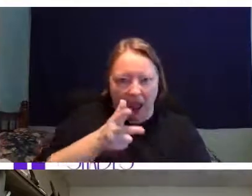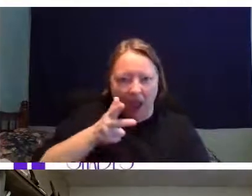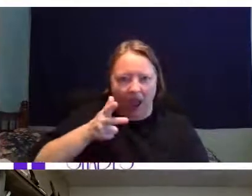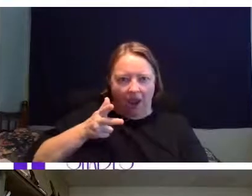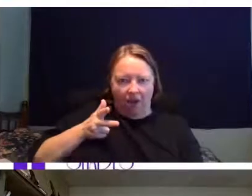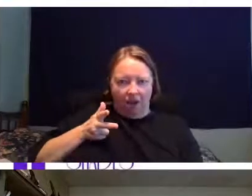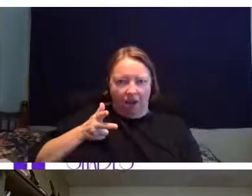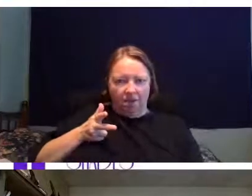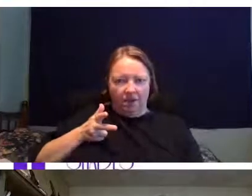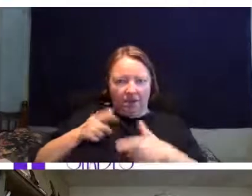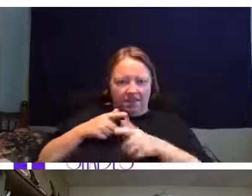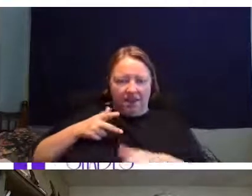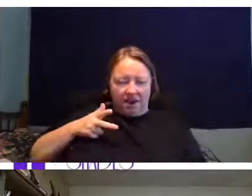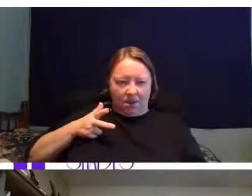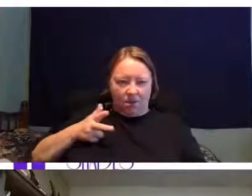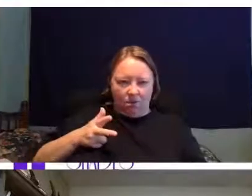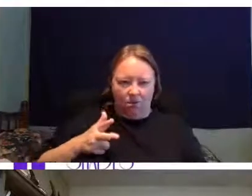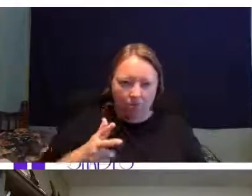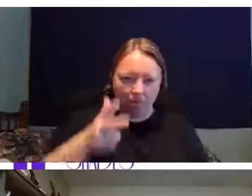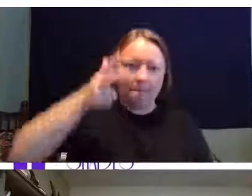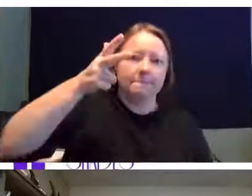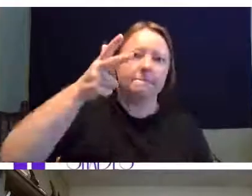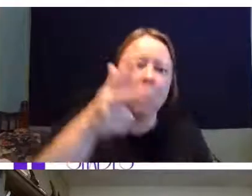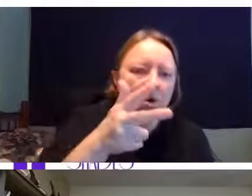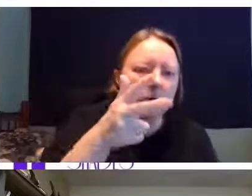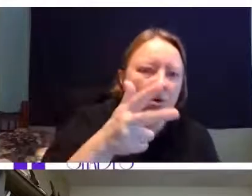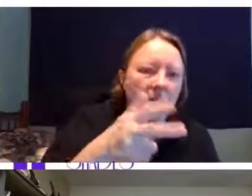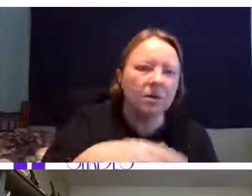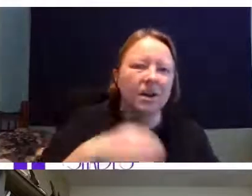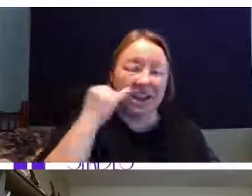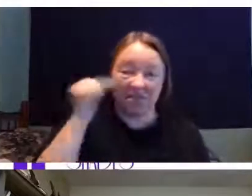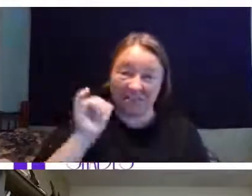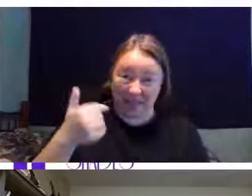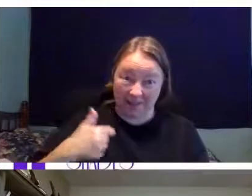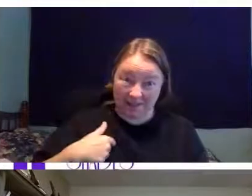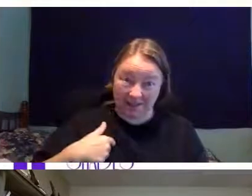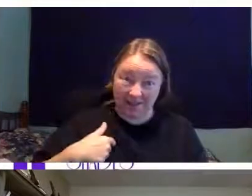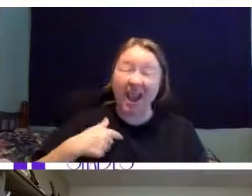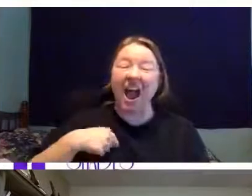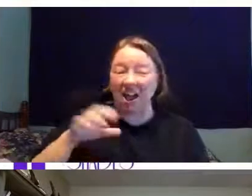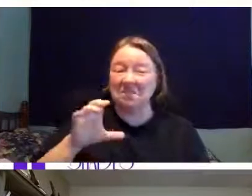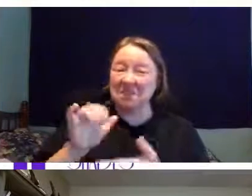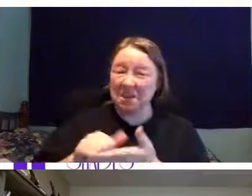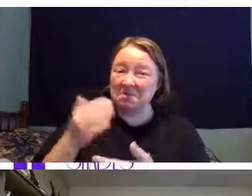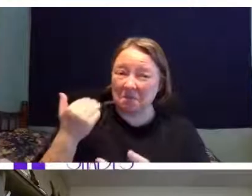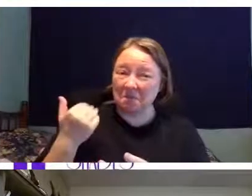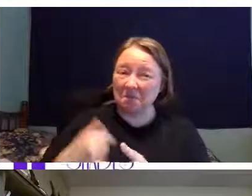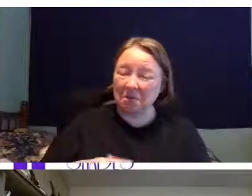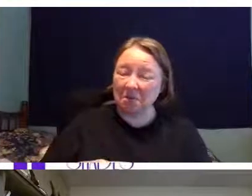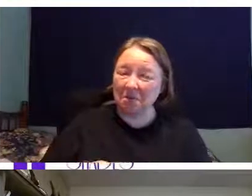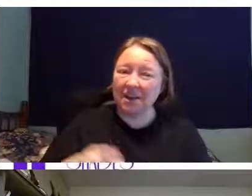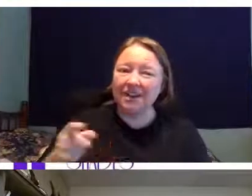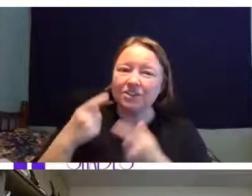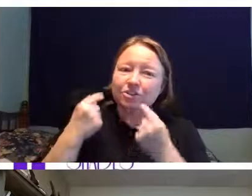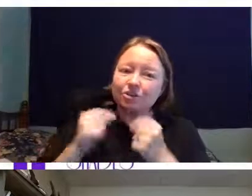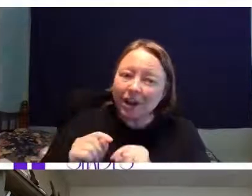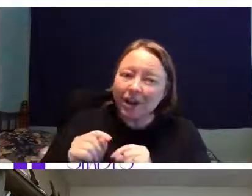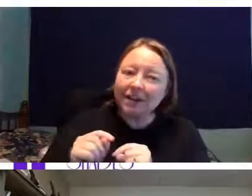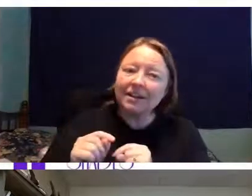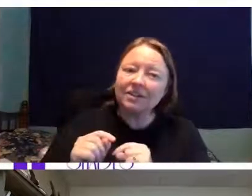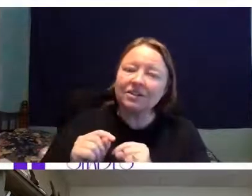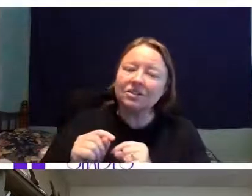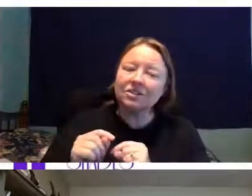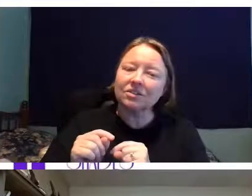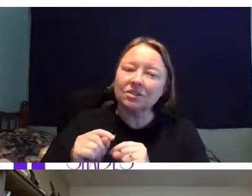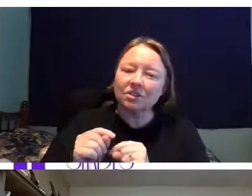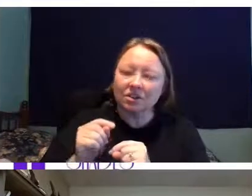go, whew, bam. And if you're like me, I've done that, and just to try to get over the